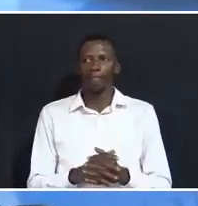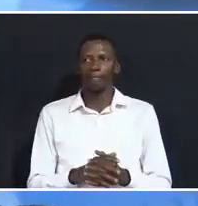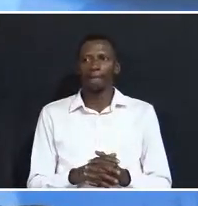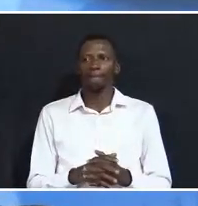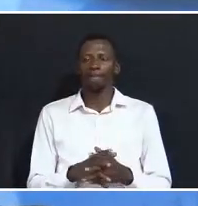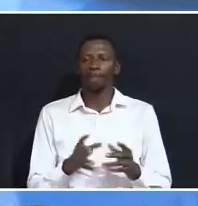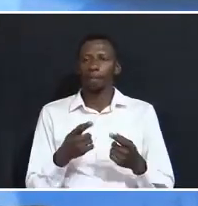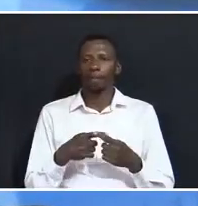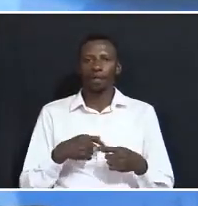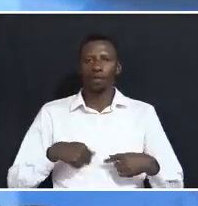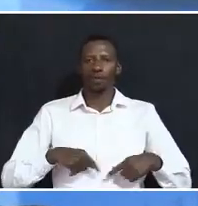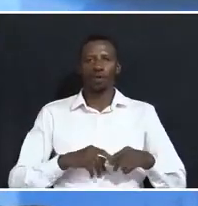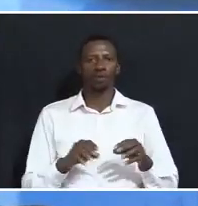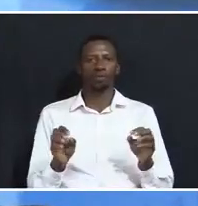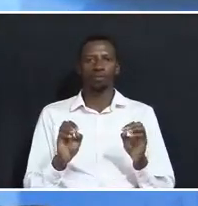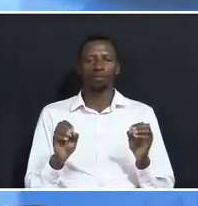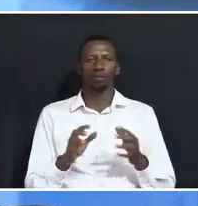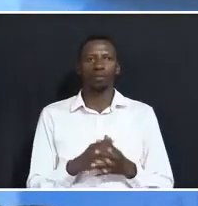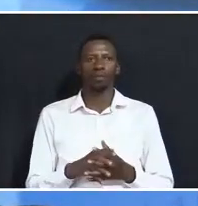But we don't.